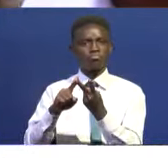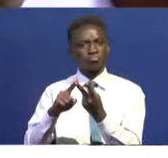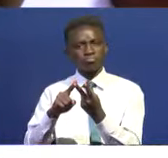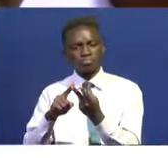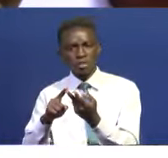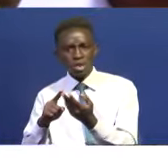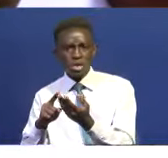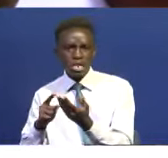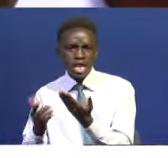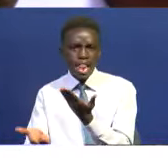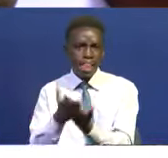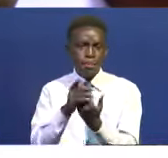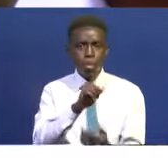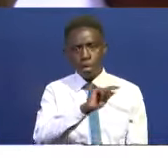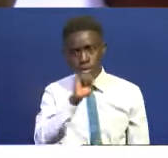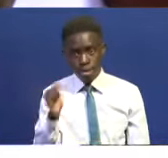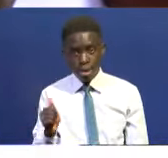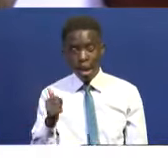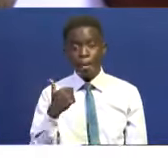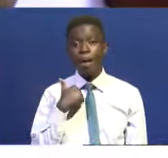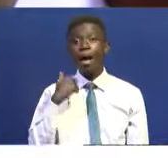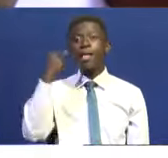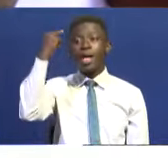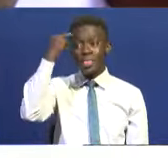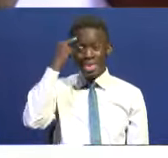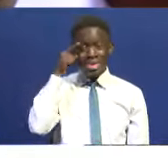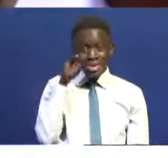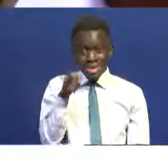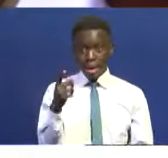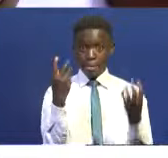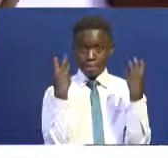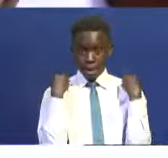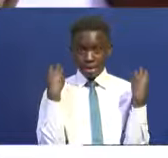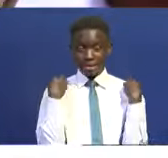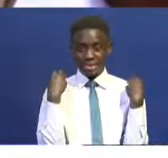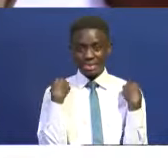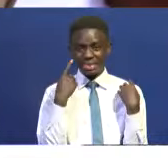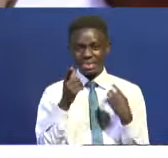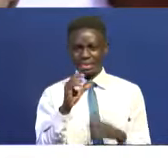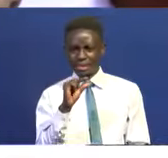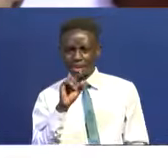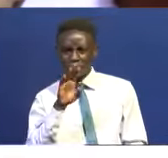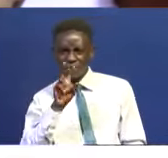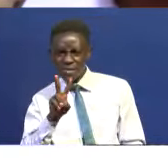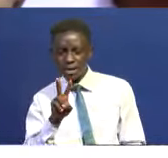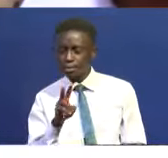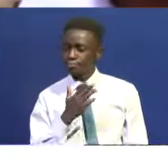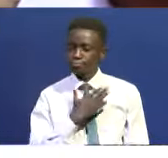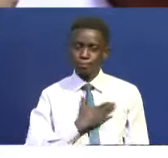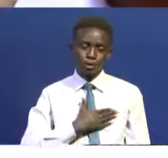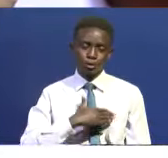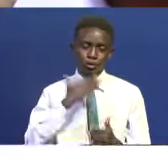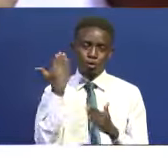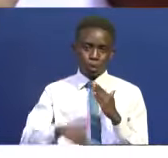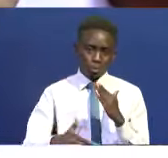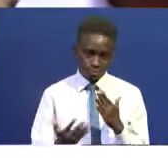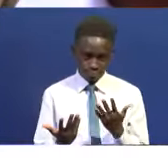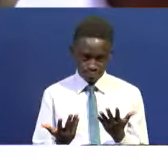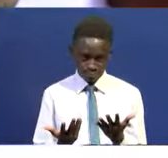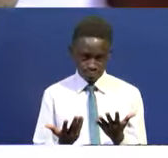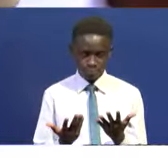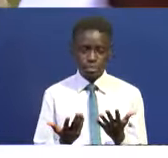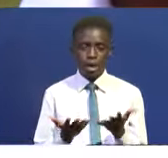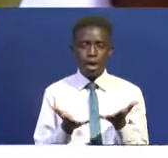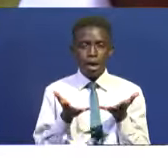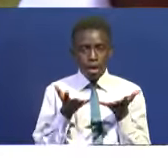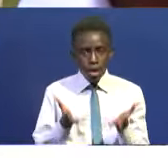those harmful practices should be now left by this time. And us as leaders, we are